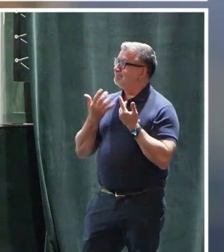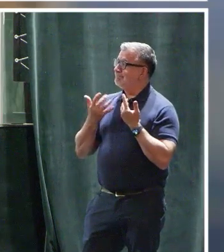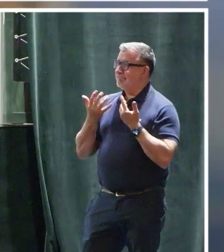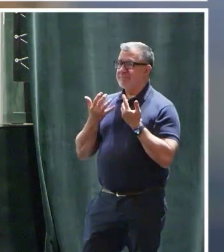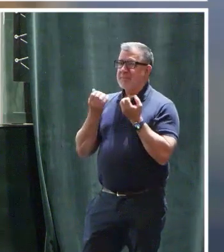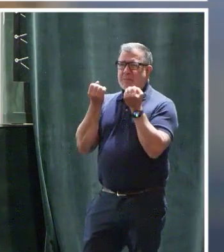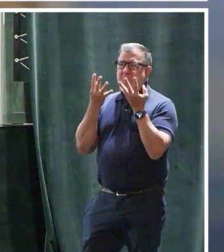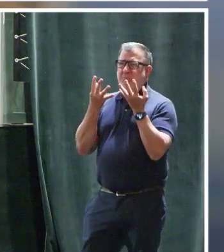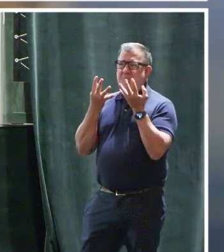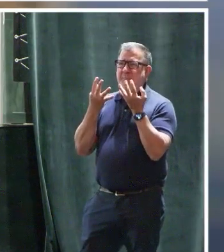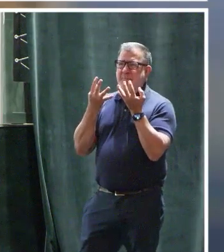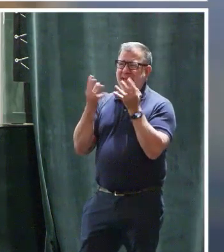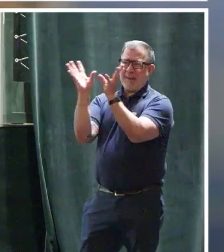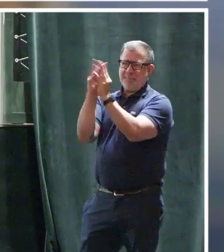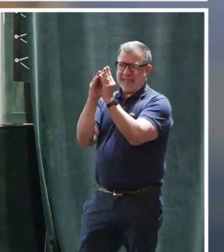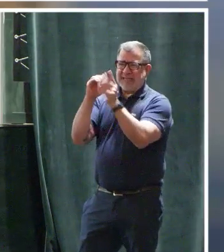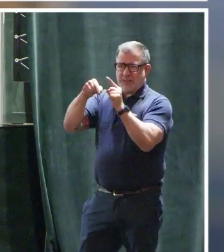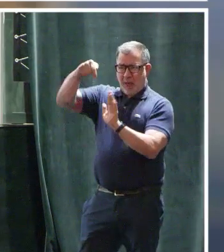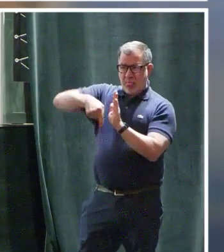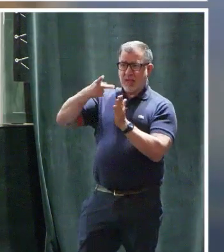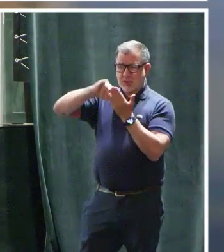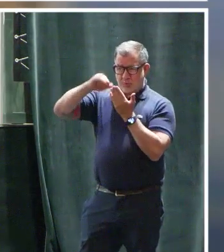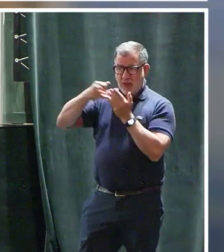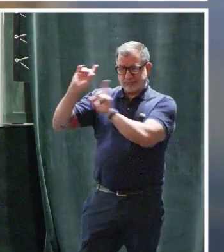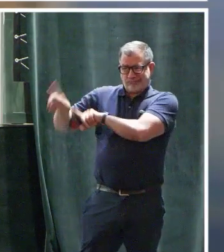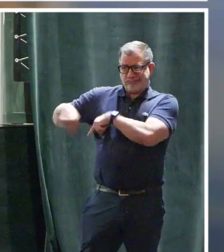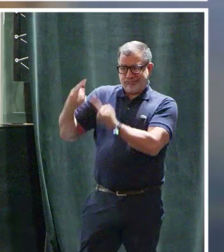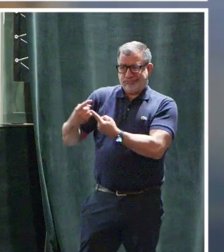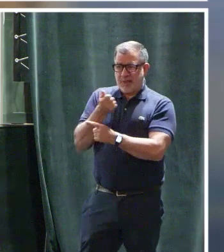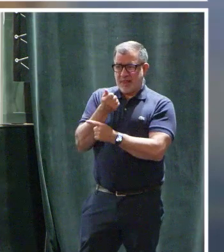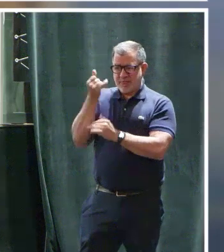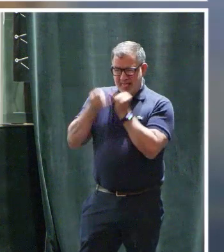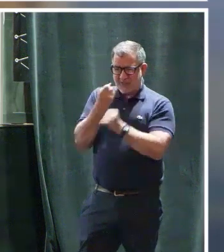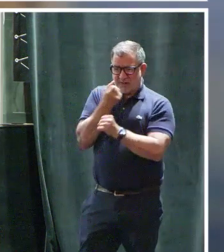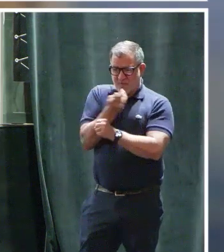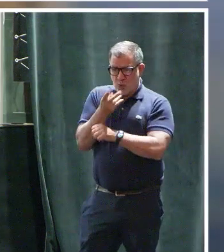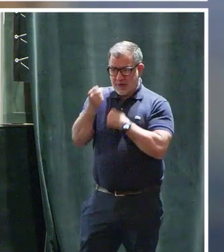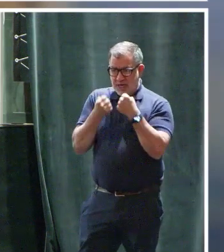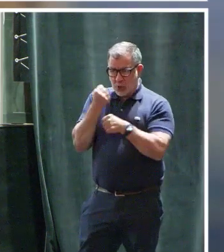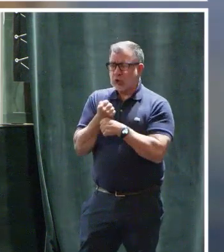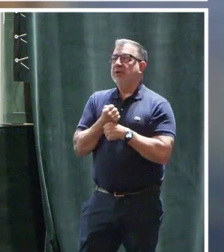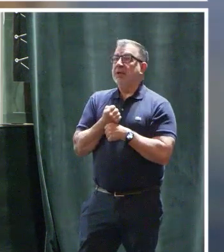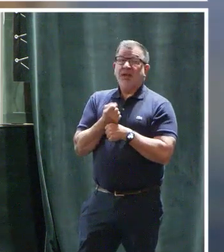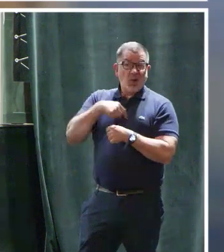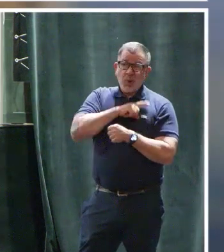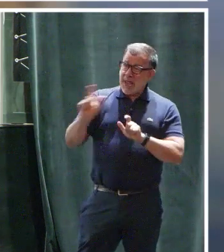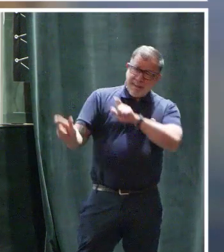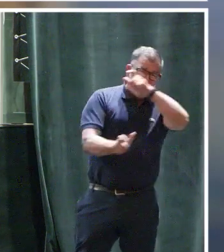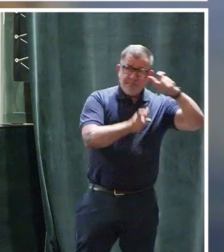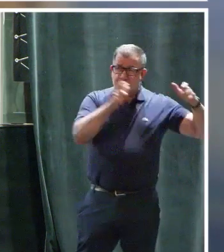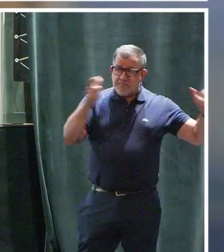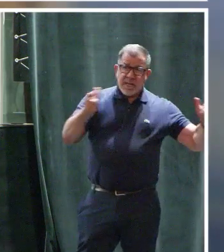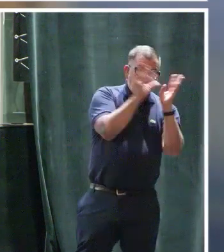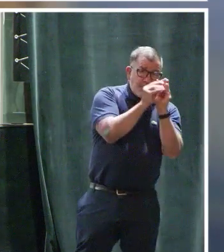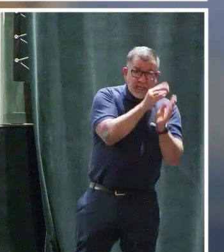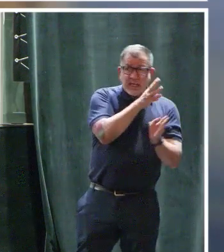community engagements related to this project over the past couple of years, ranging from large meetings to